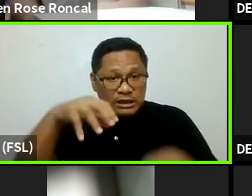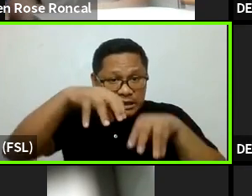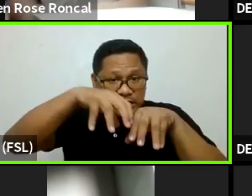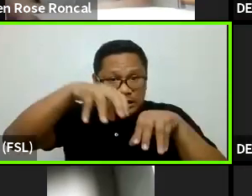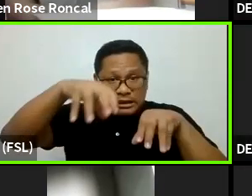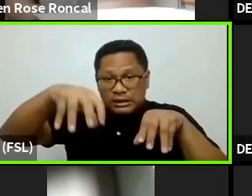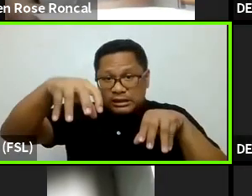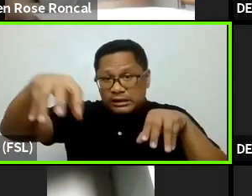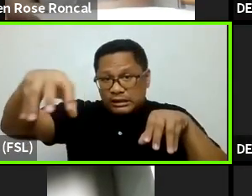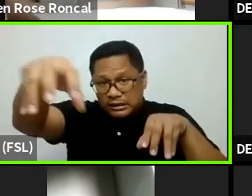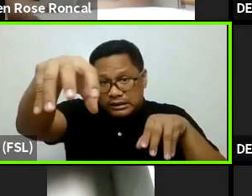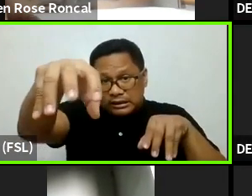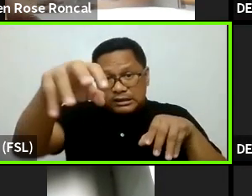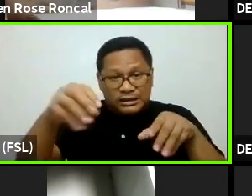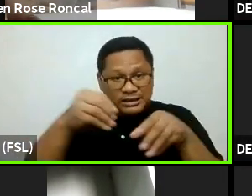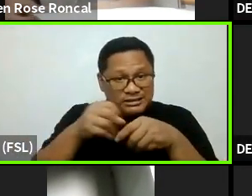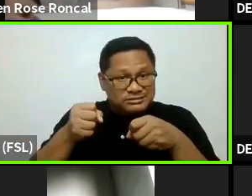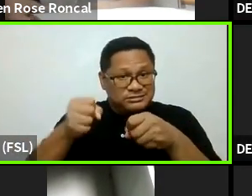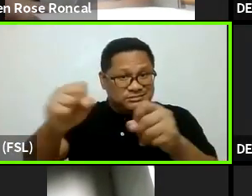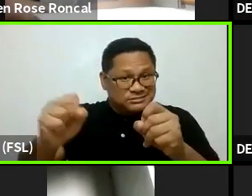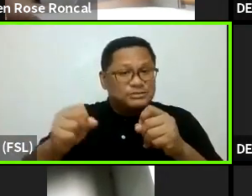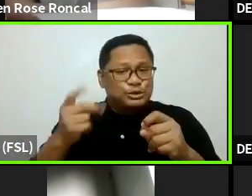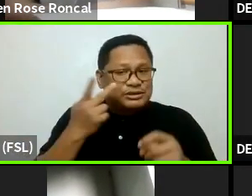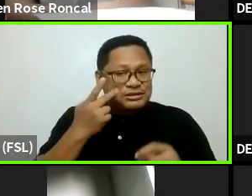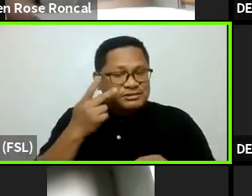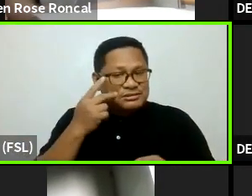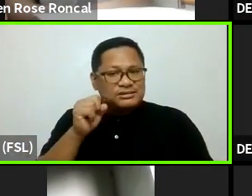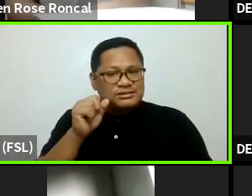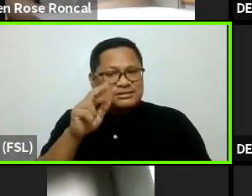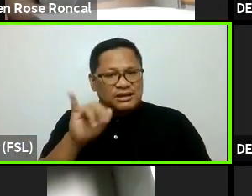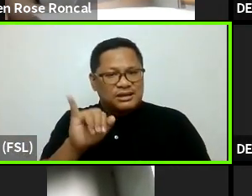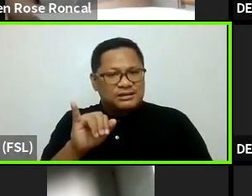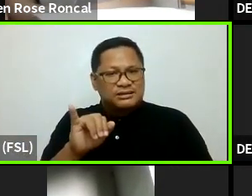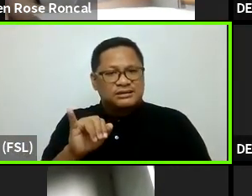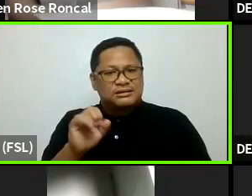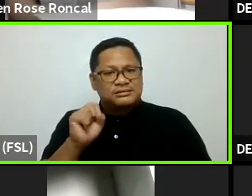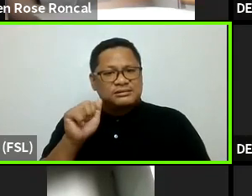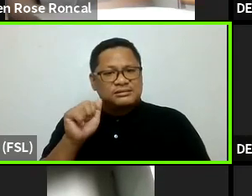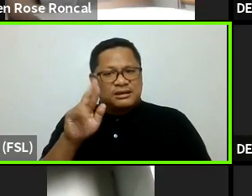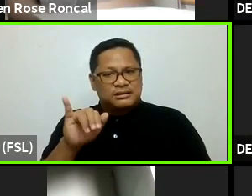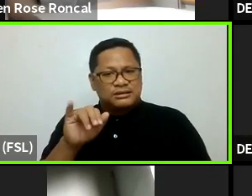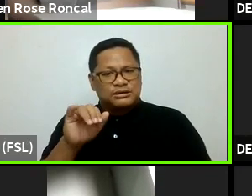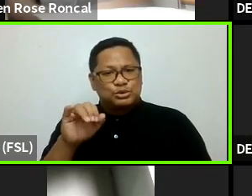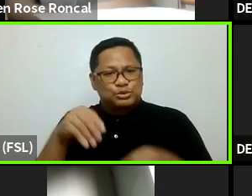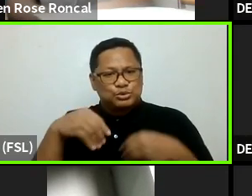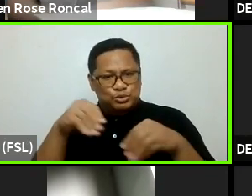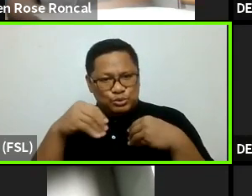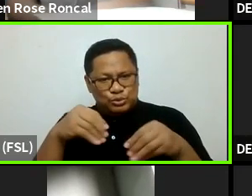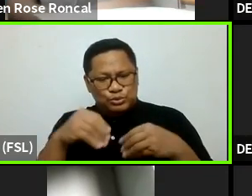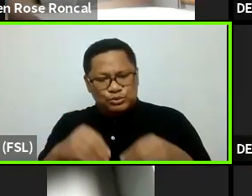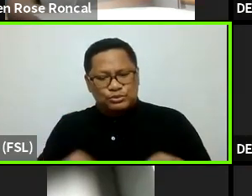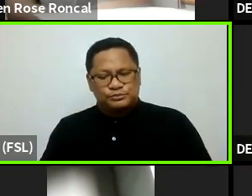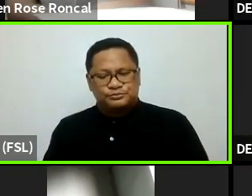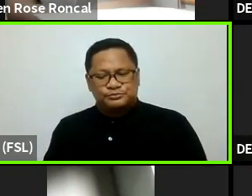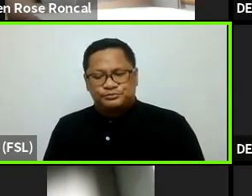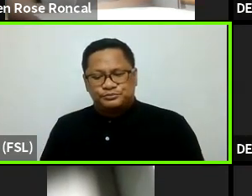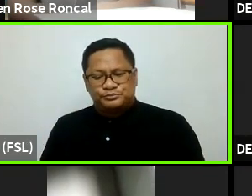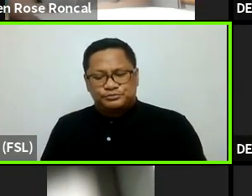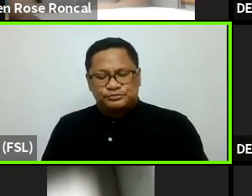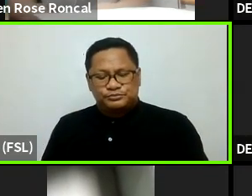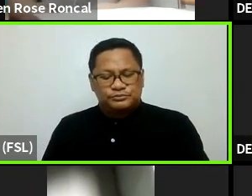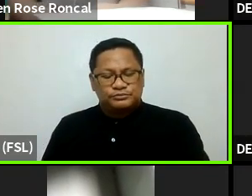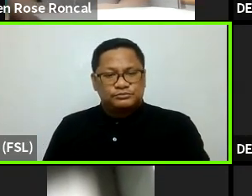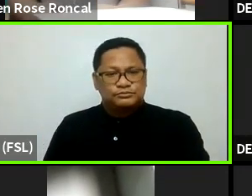In almost every block of our communities, we would have a sari-sari store.